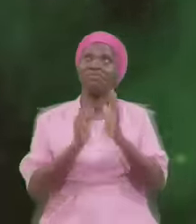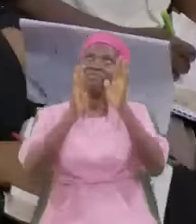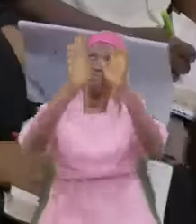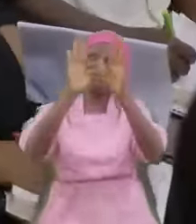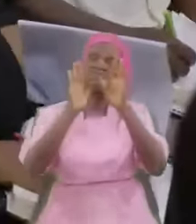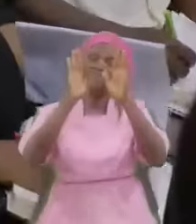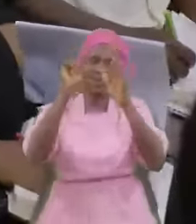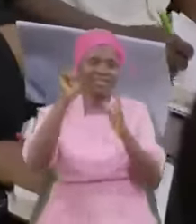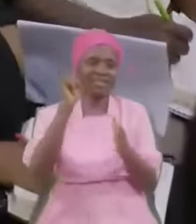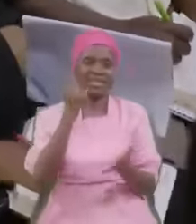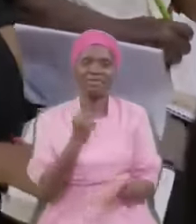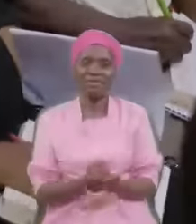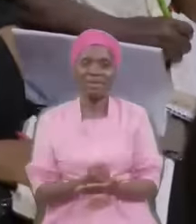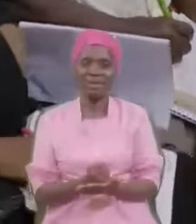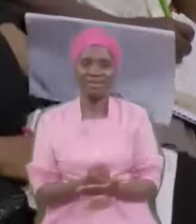Wonders.